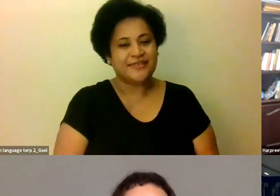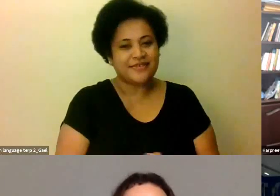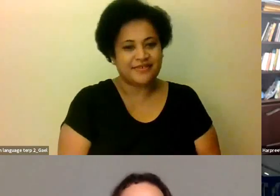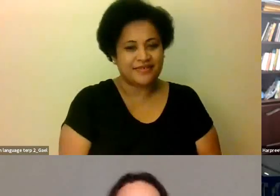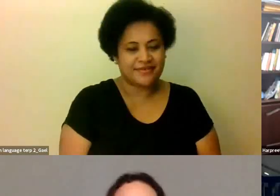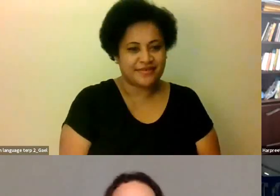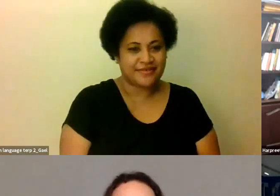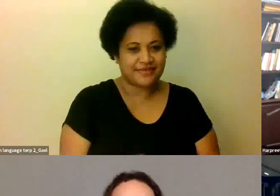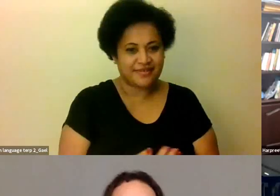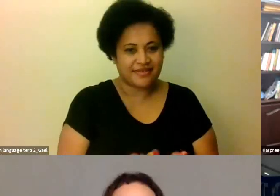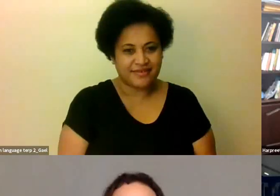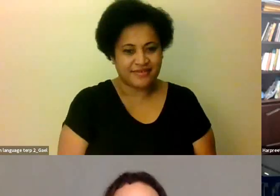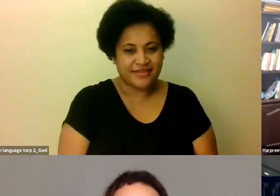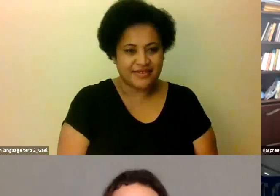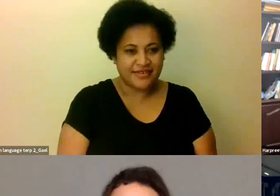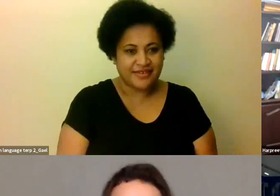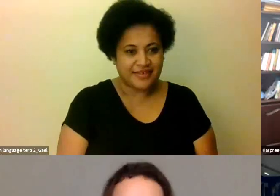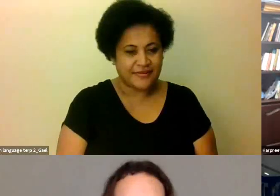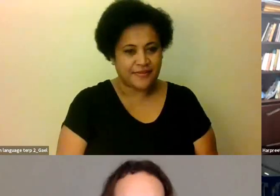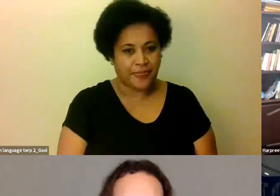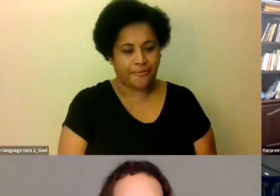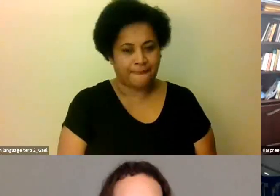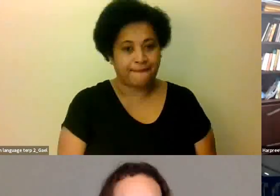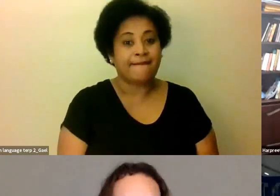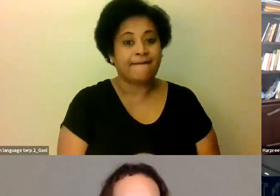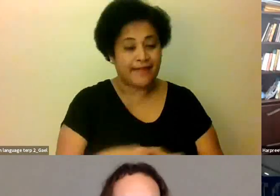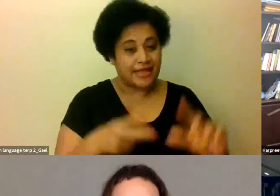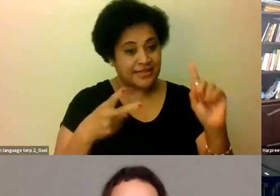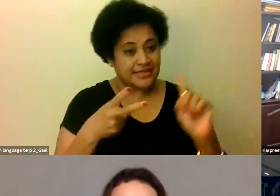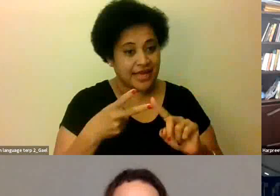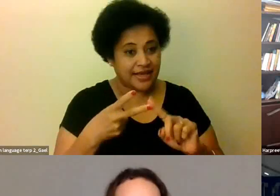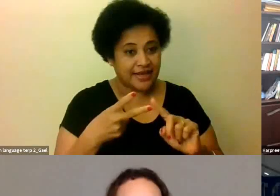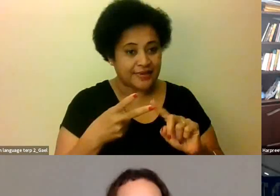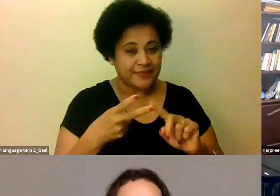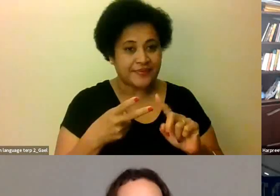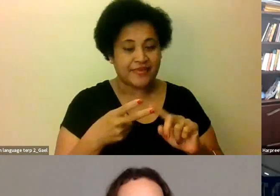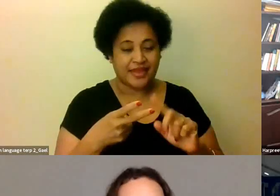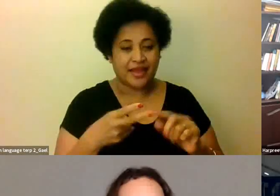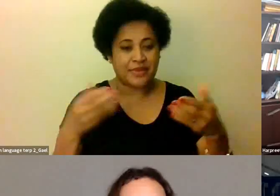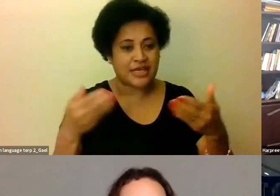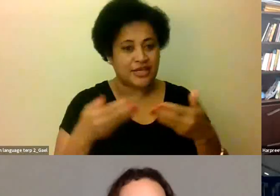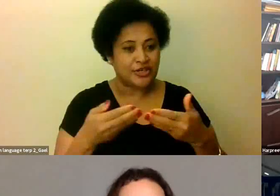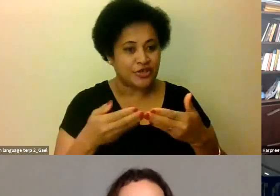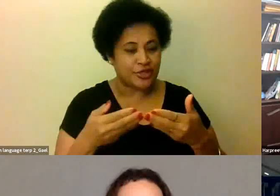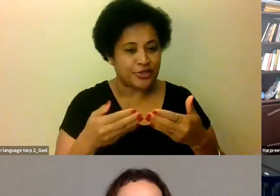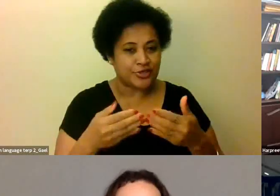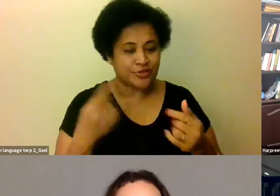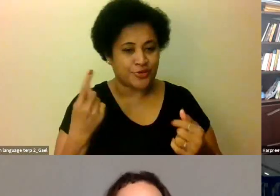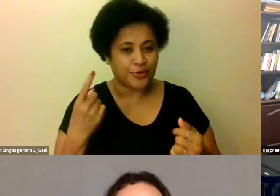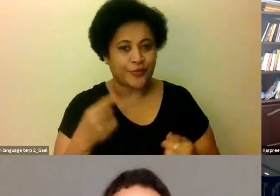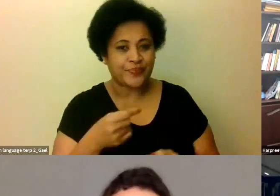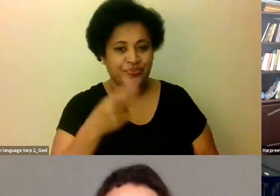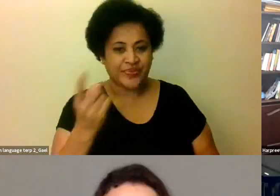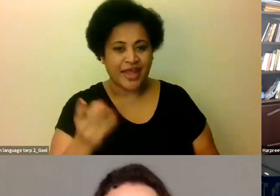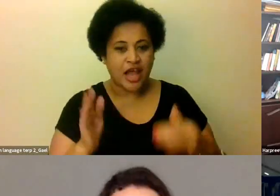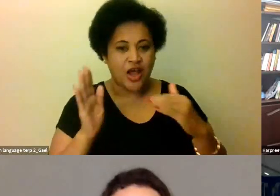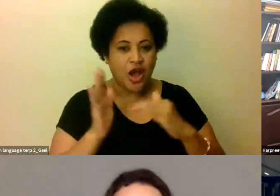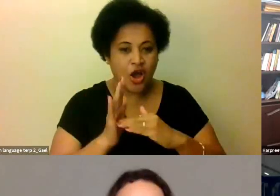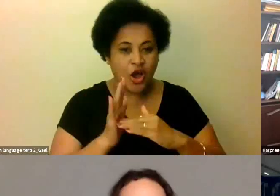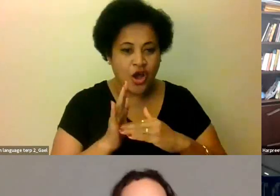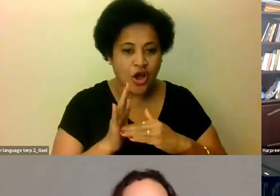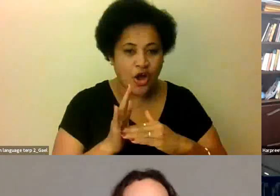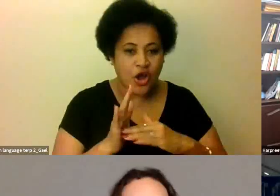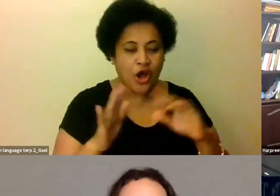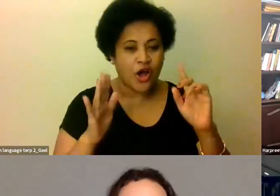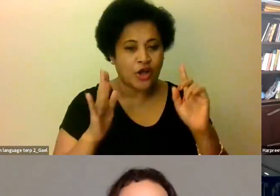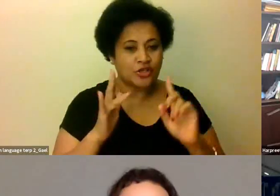today. Secondly, I also have the pleasure of introducing you to Ms. Zoe Paleologos,